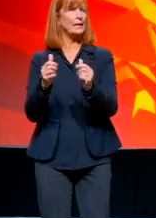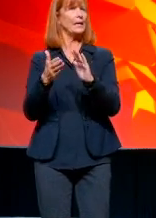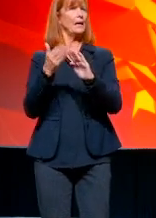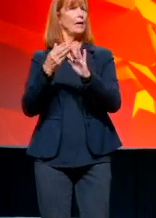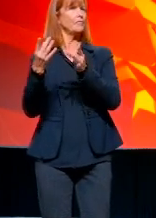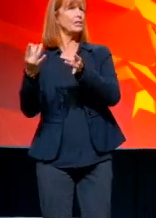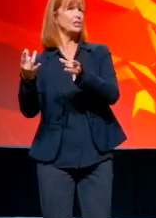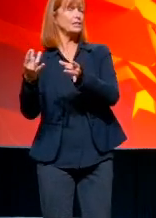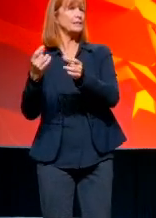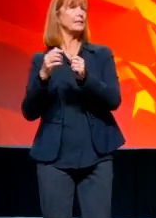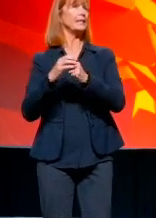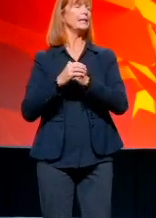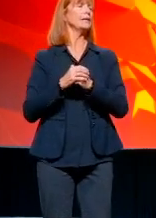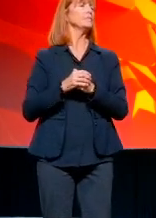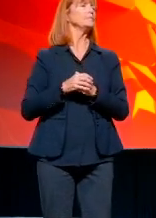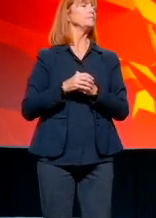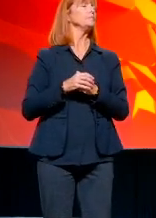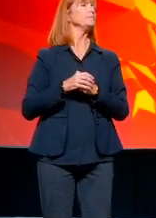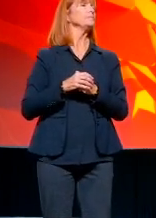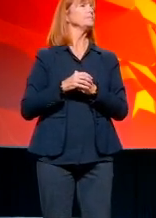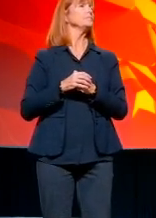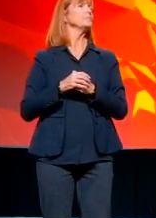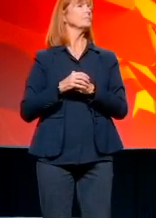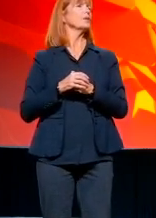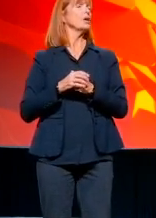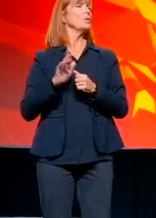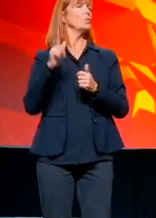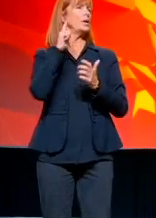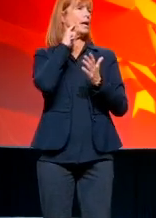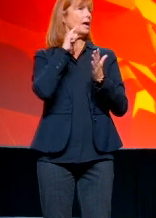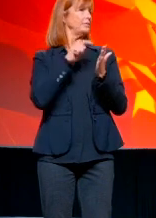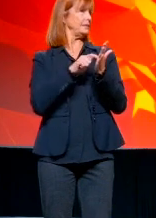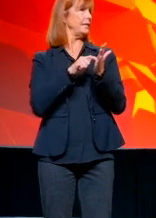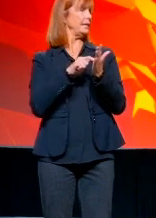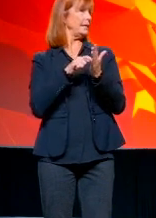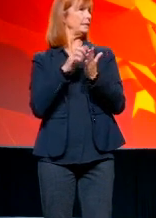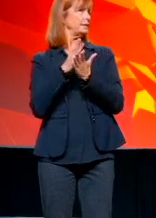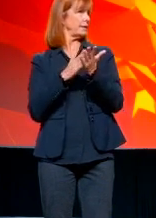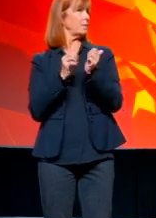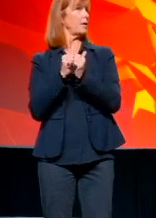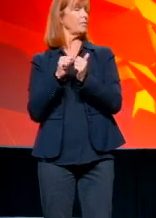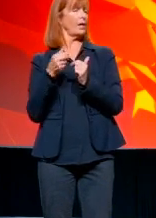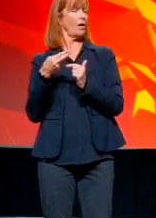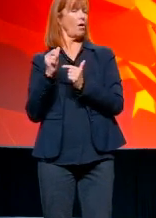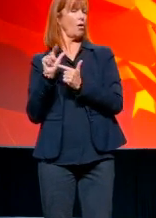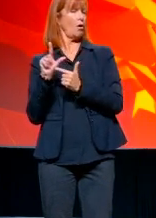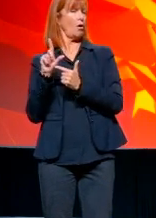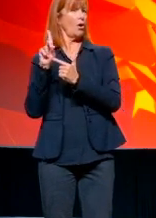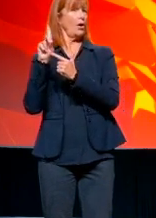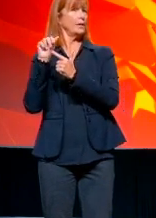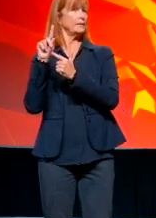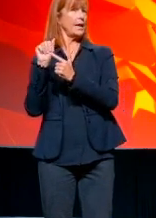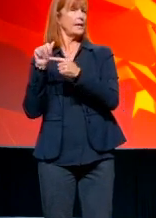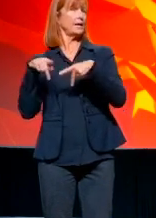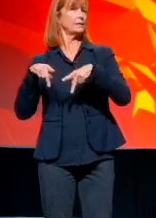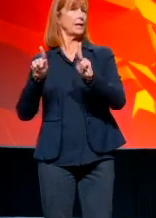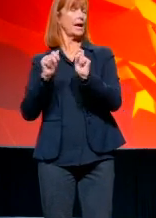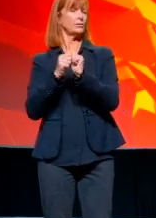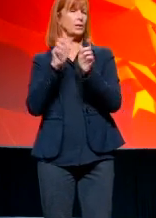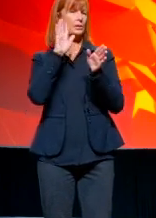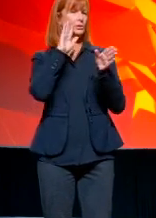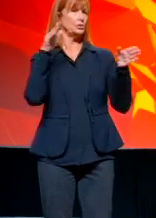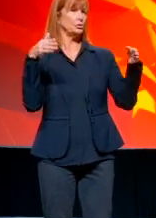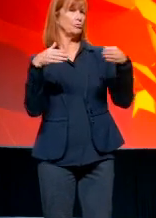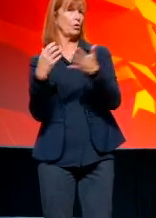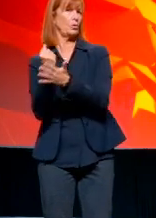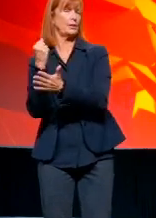modern neural networks in particular. So we have seen that how data and compute enables transformative technologies in